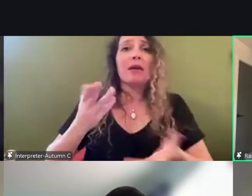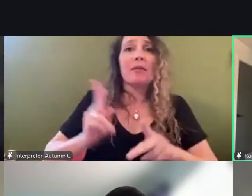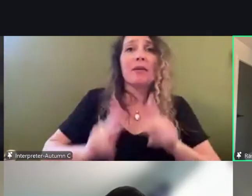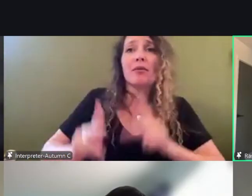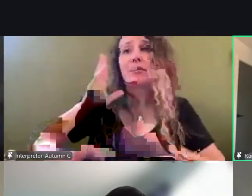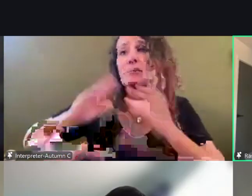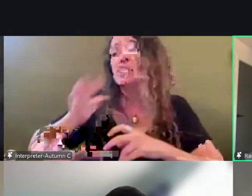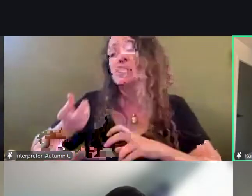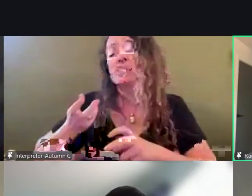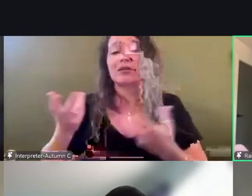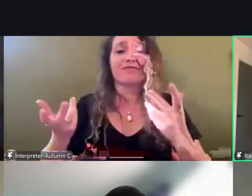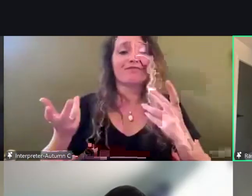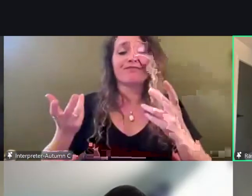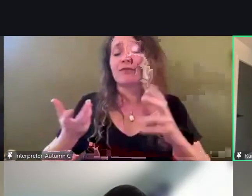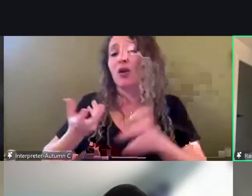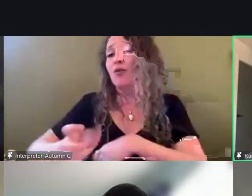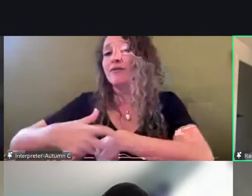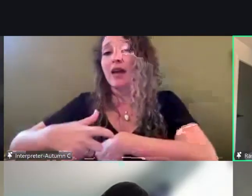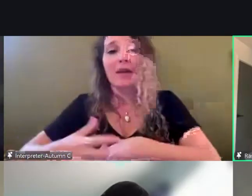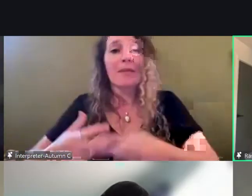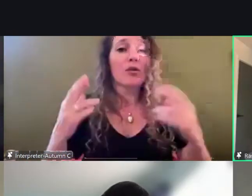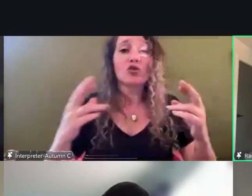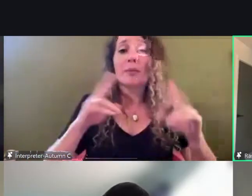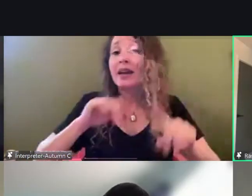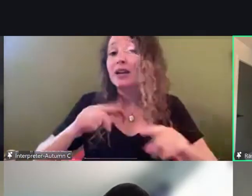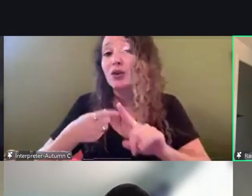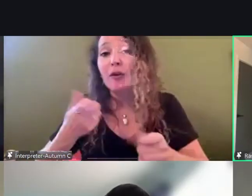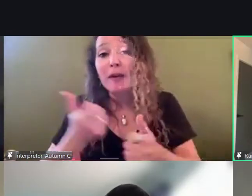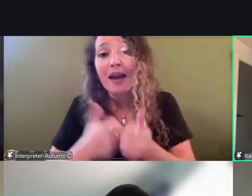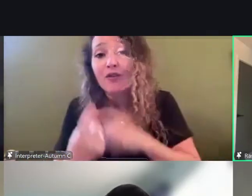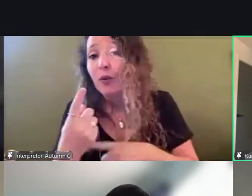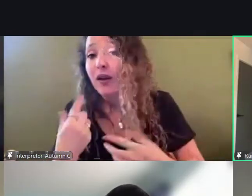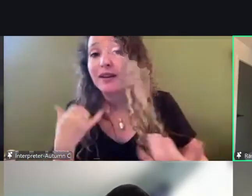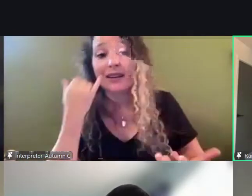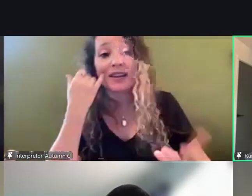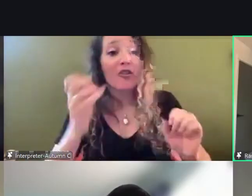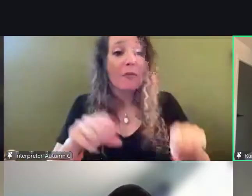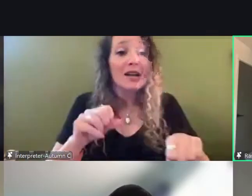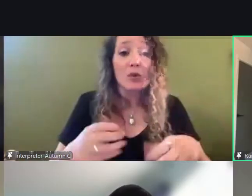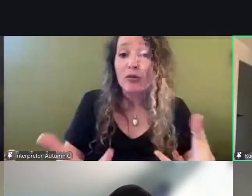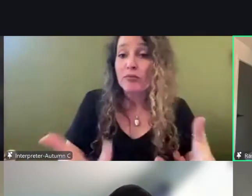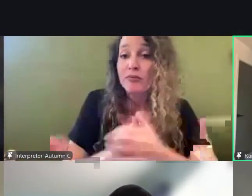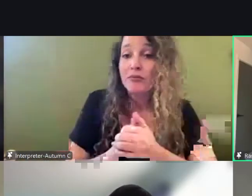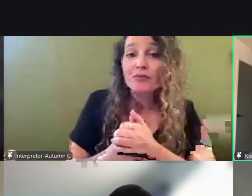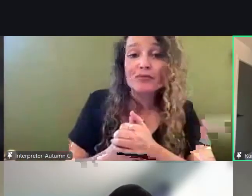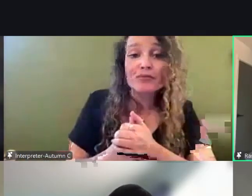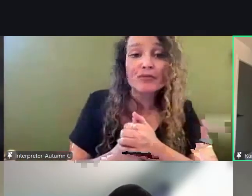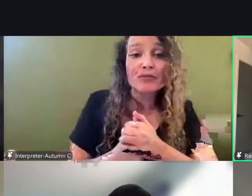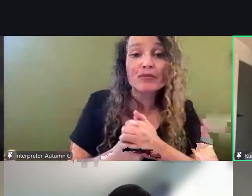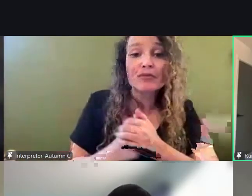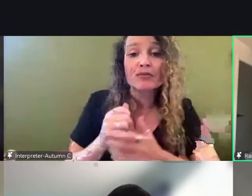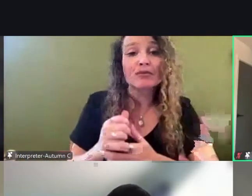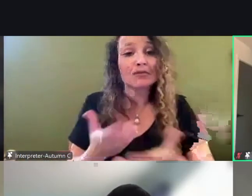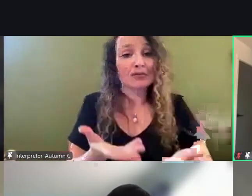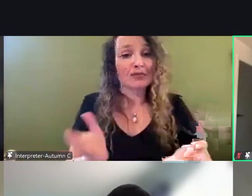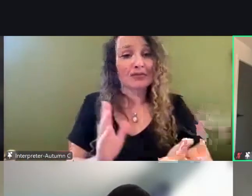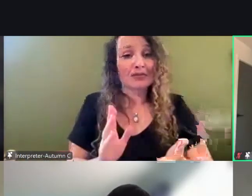the system accordingly? I was hoping to get an answer from everyone if possible, and that'd be great.